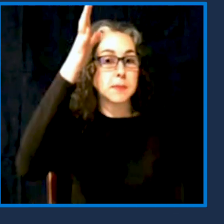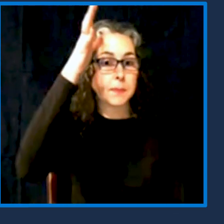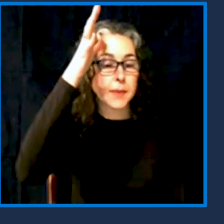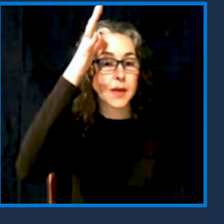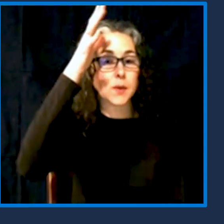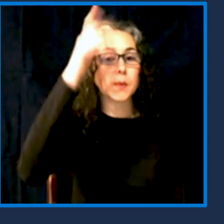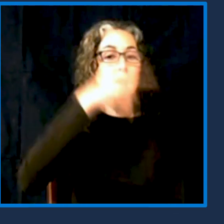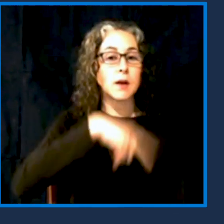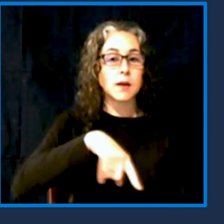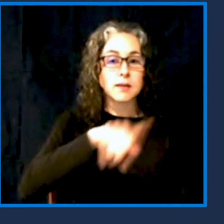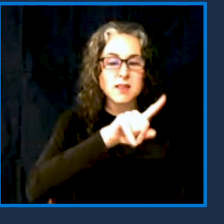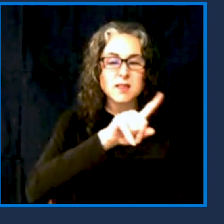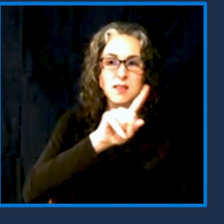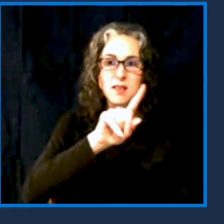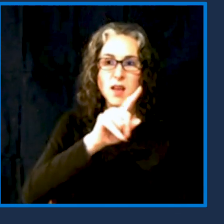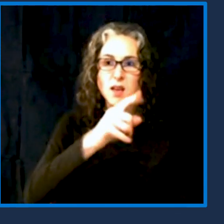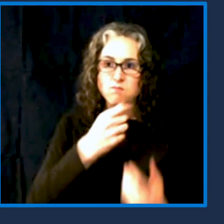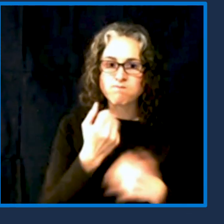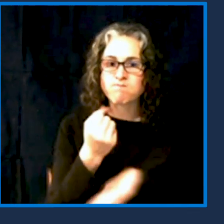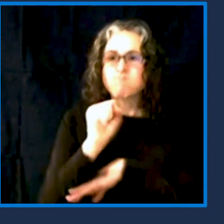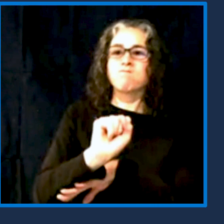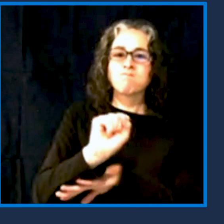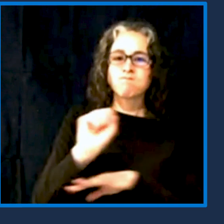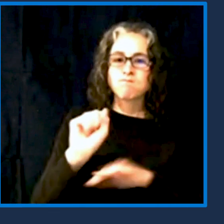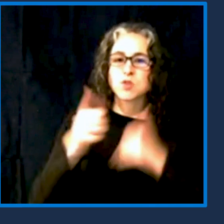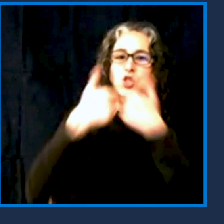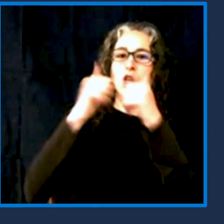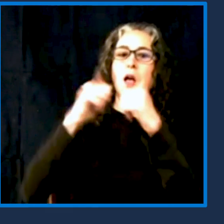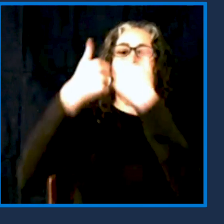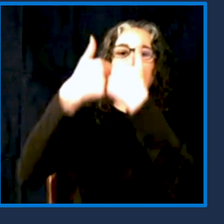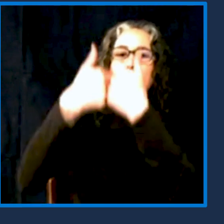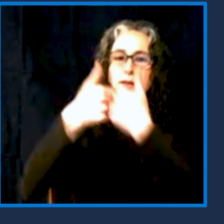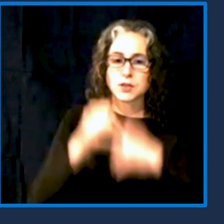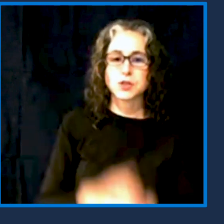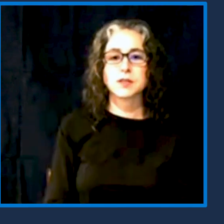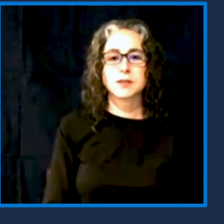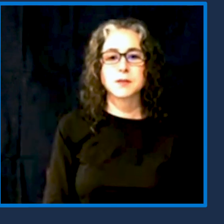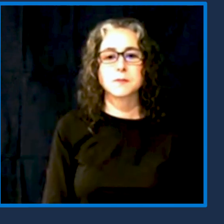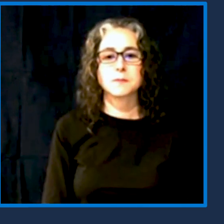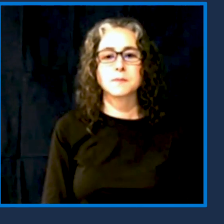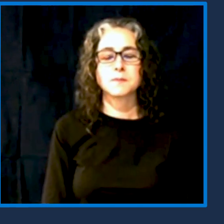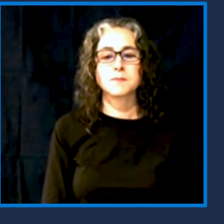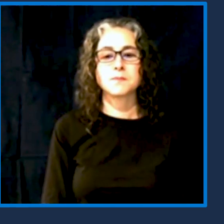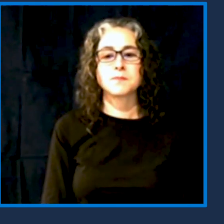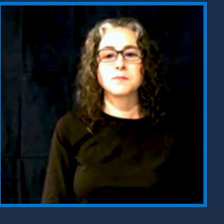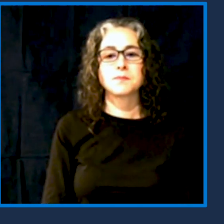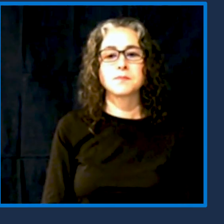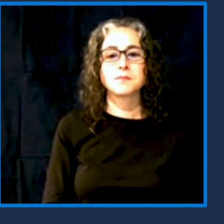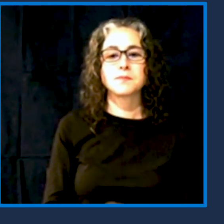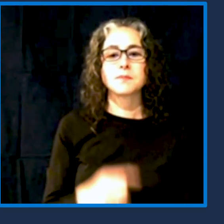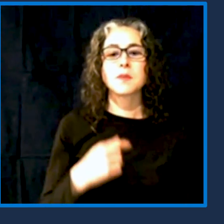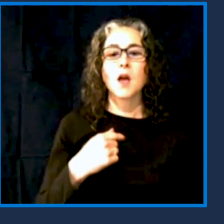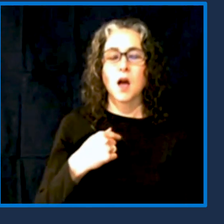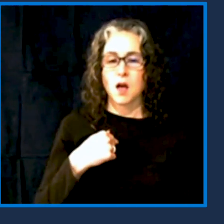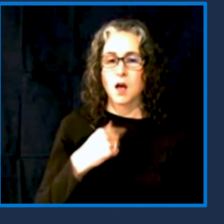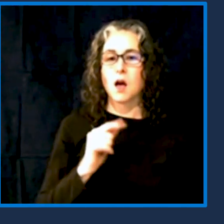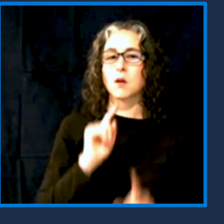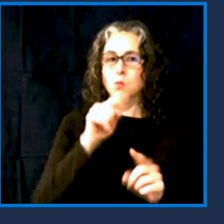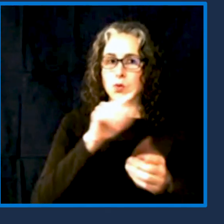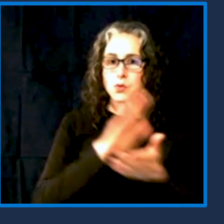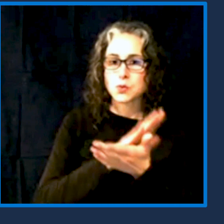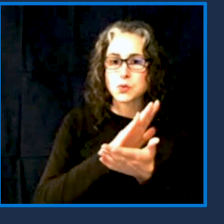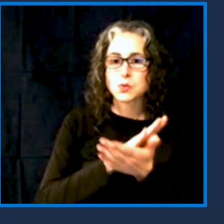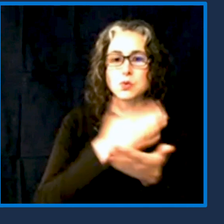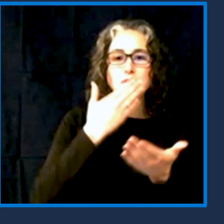come up those challenges, and I end up in one of the premier institute in India. So I land up at